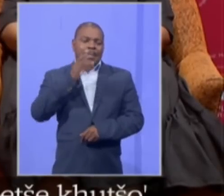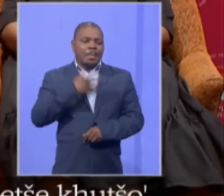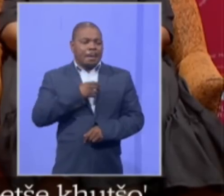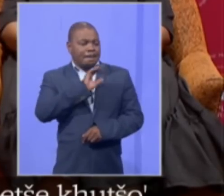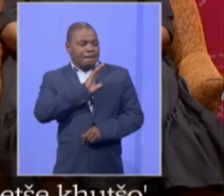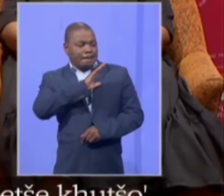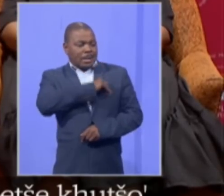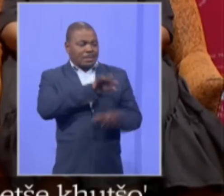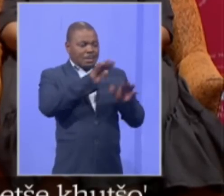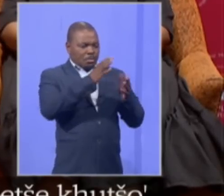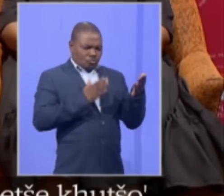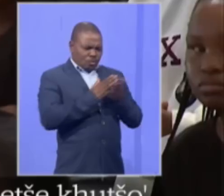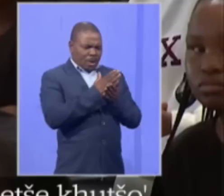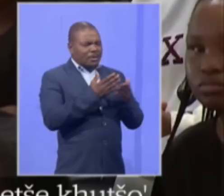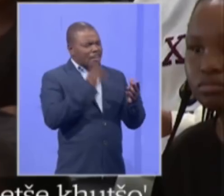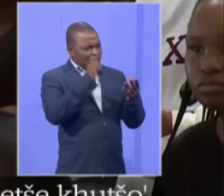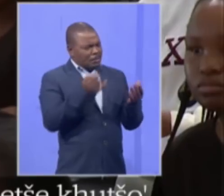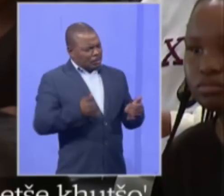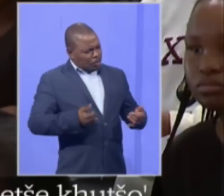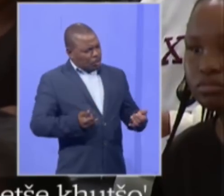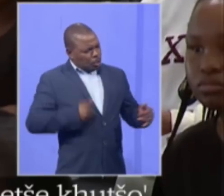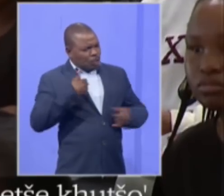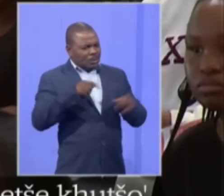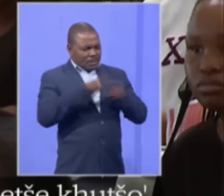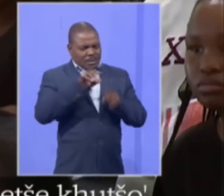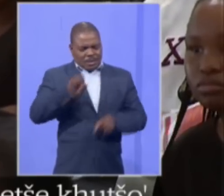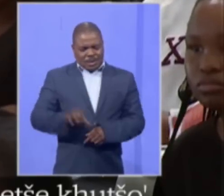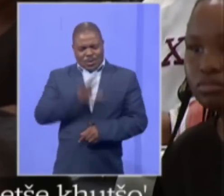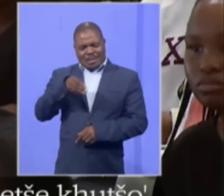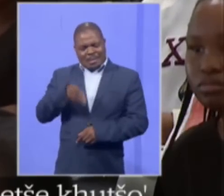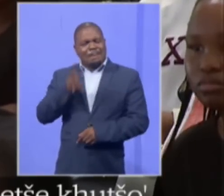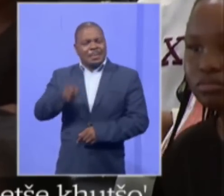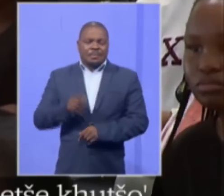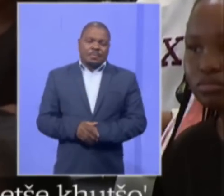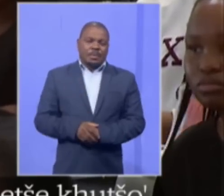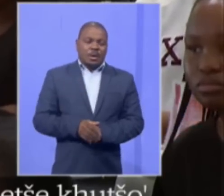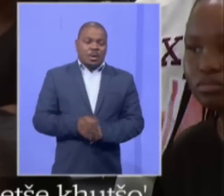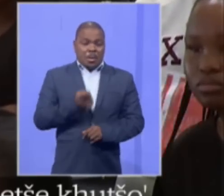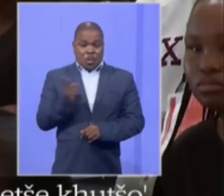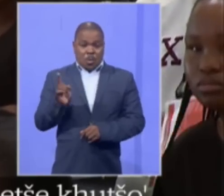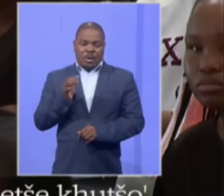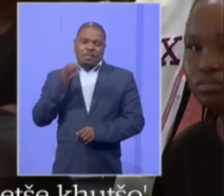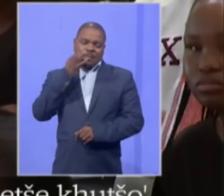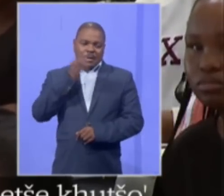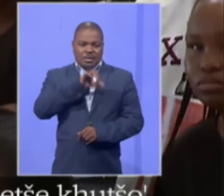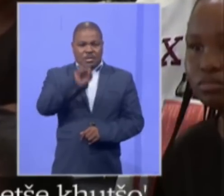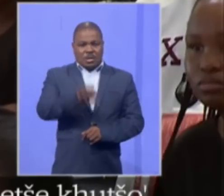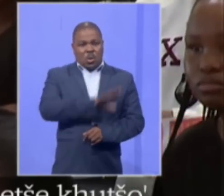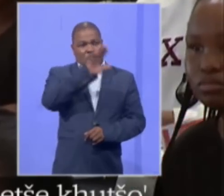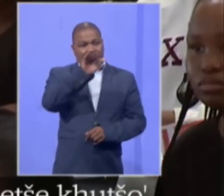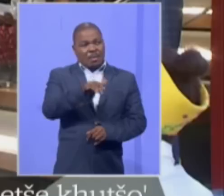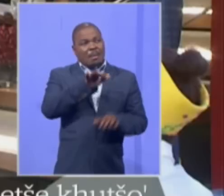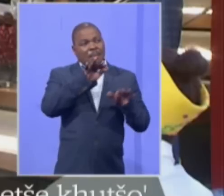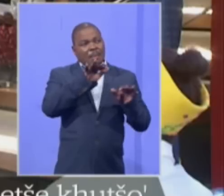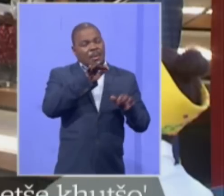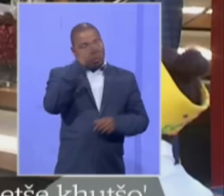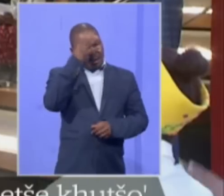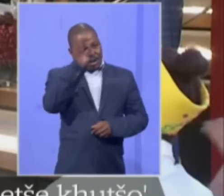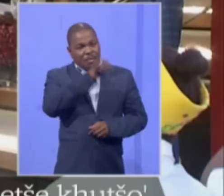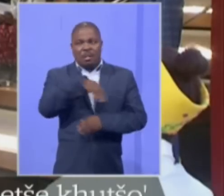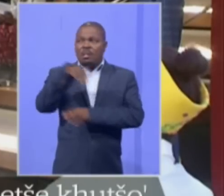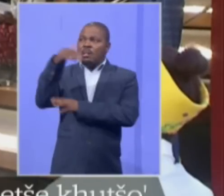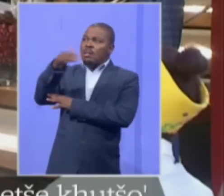le tokologo ya bona go no swana le badudi ba Afrika Borwa. Ba ipileditše go mmušo wa Afrika Borwa go se dumelele bomphenyašilo ba dinageng